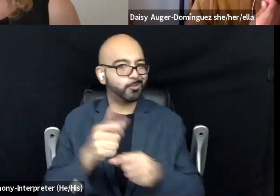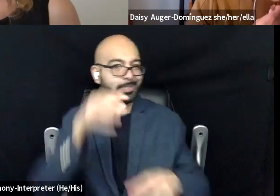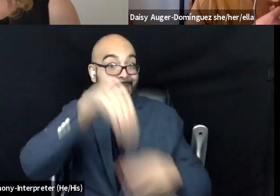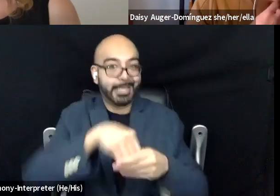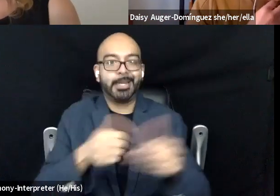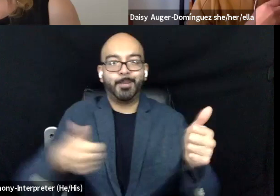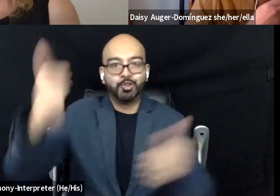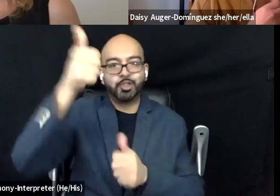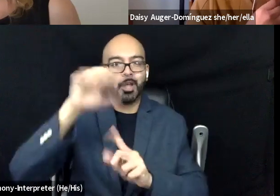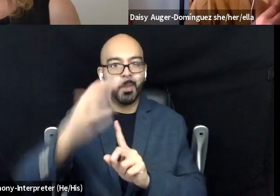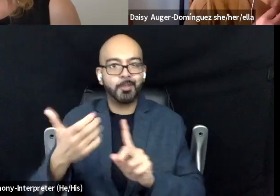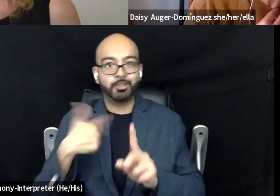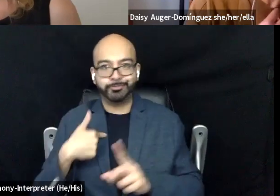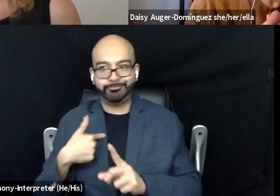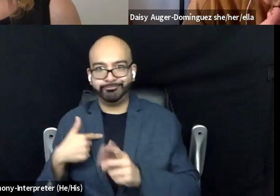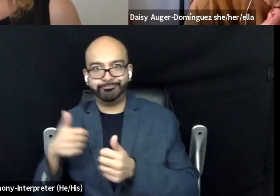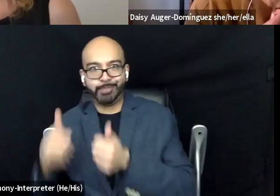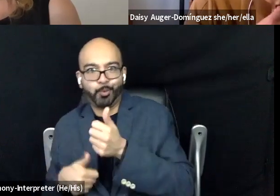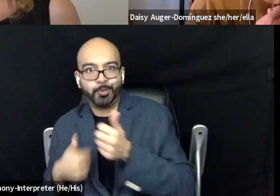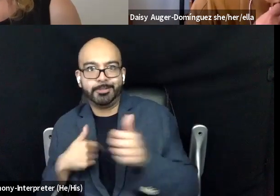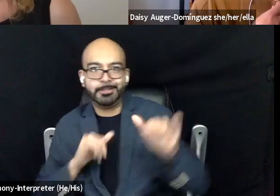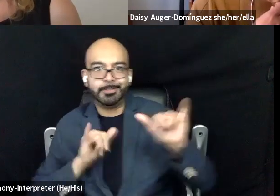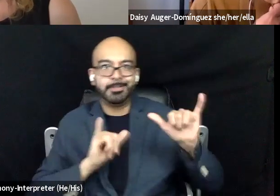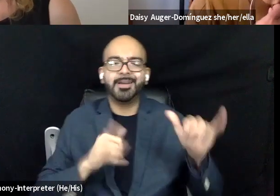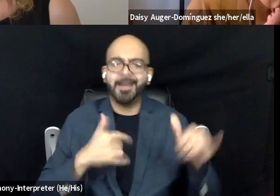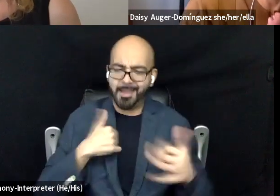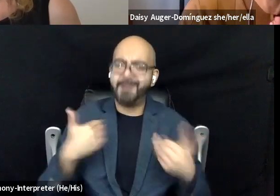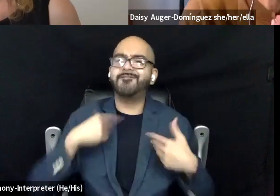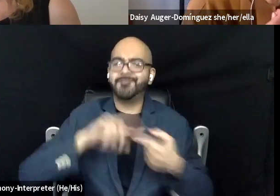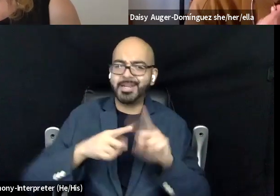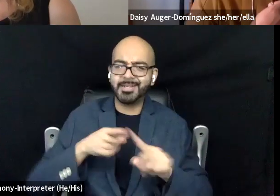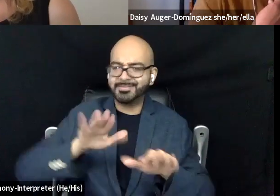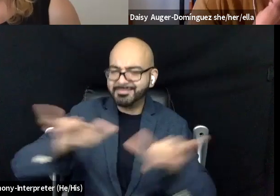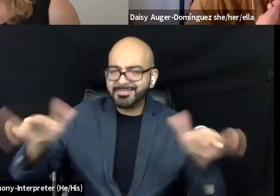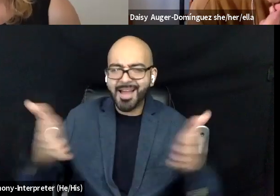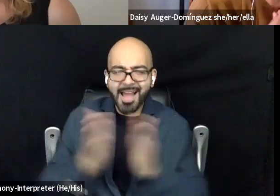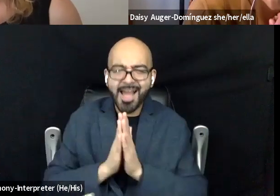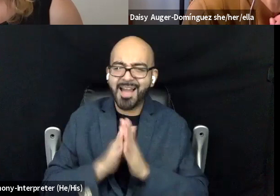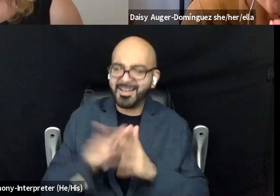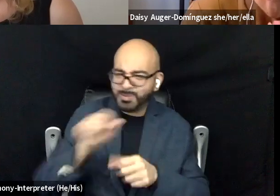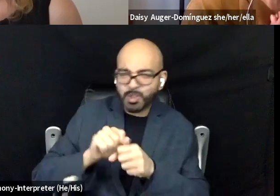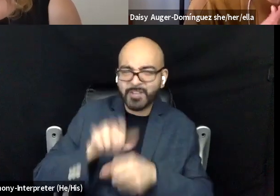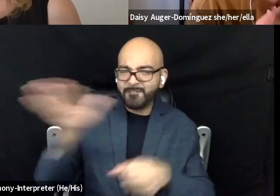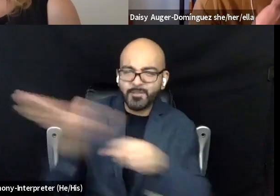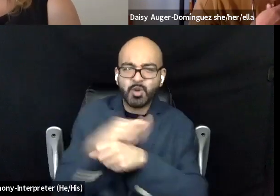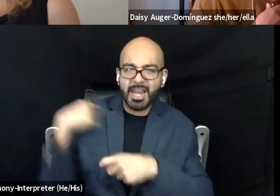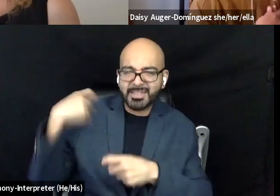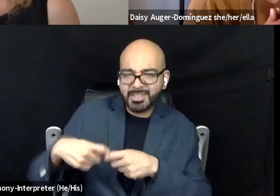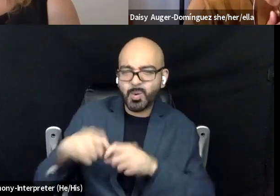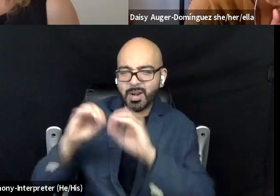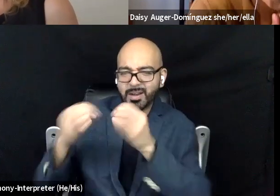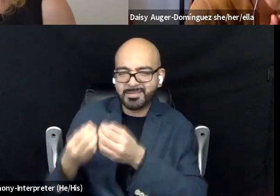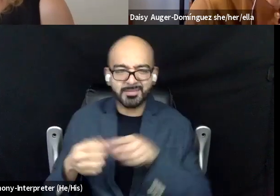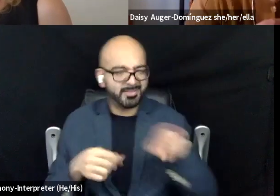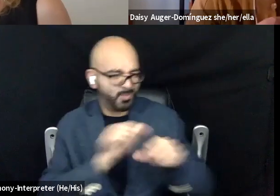that I often like just sort of sit down and go, what's it like, you know, to work in an all Latino organization? What's it like to work in an all Black organization?